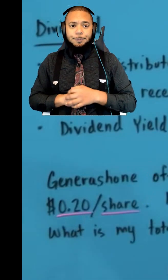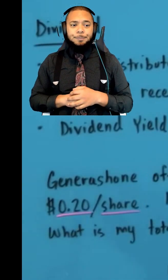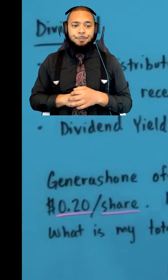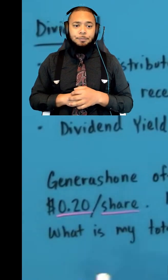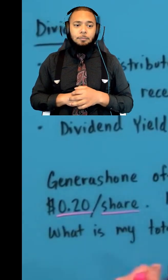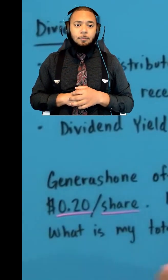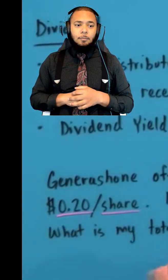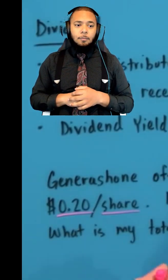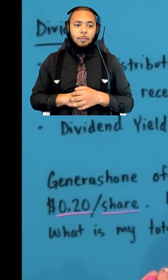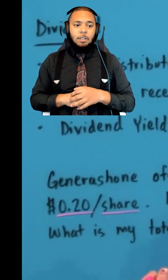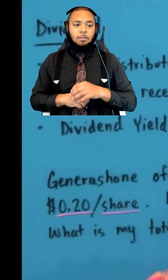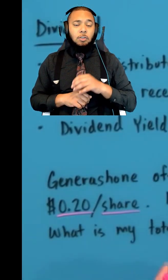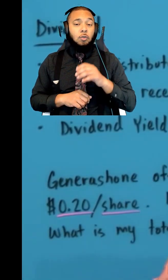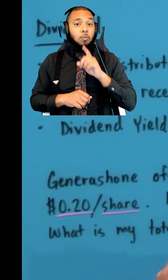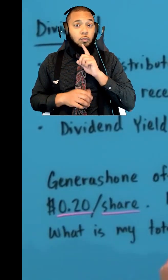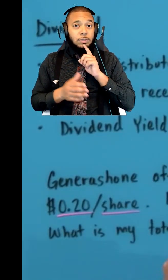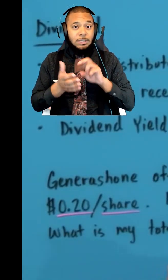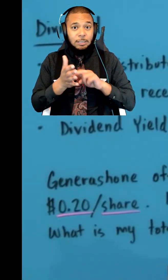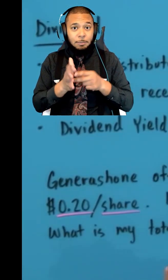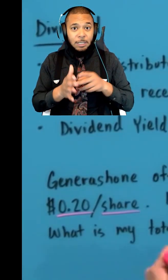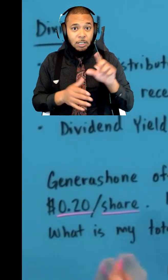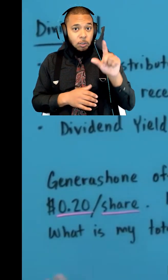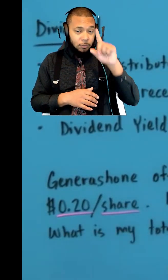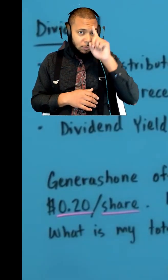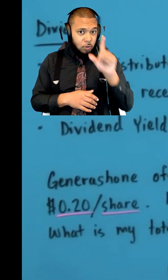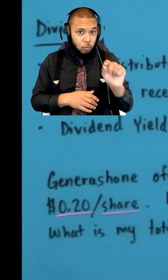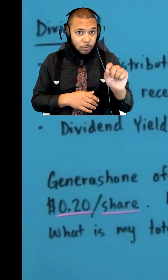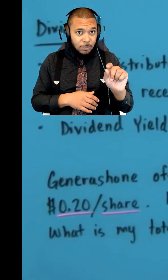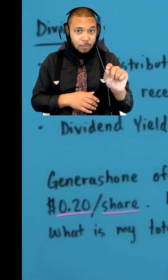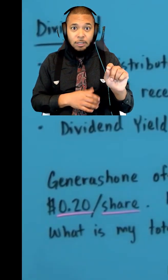it's 80 cents. And I own 50 shares.